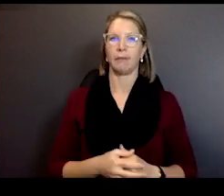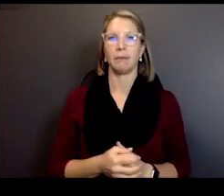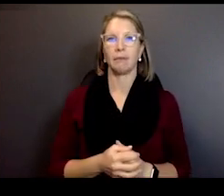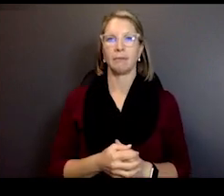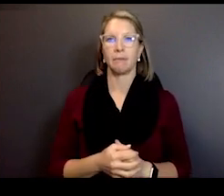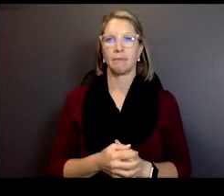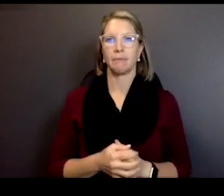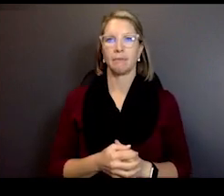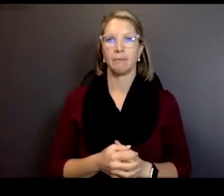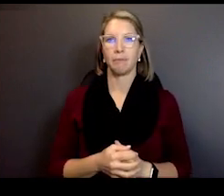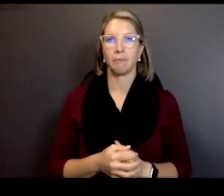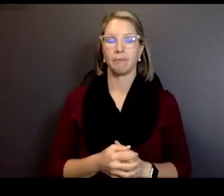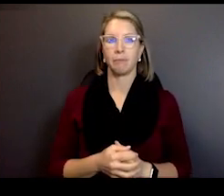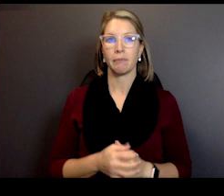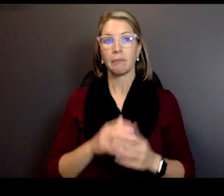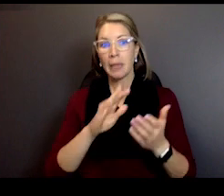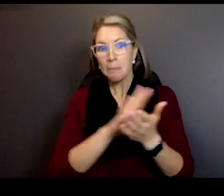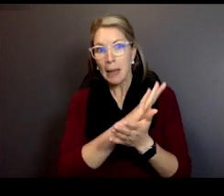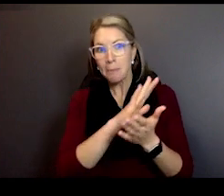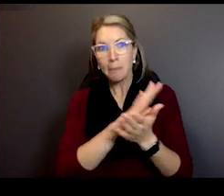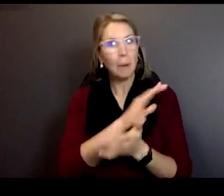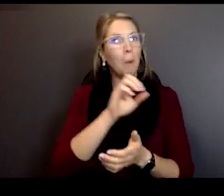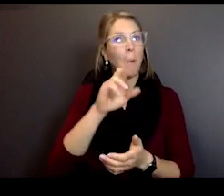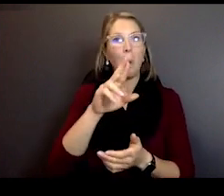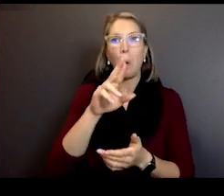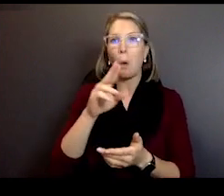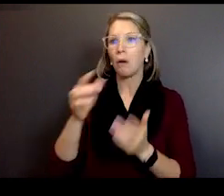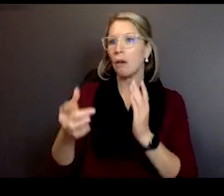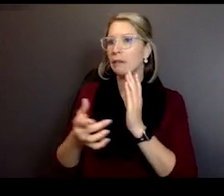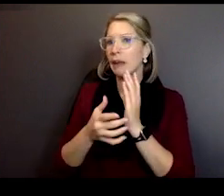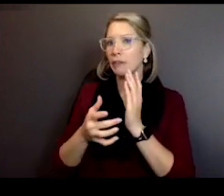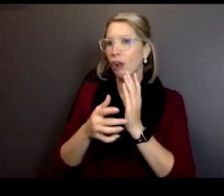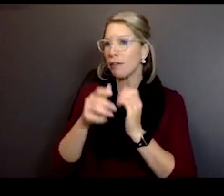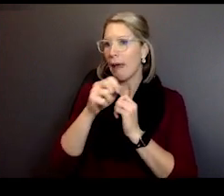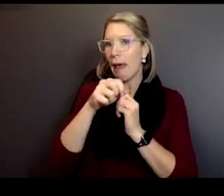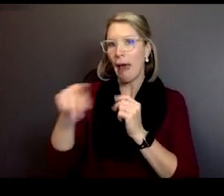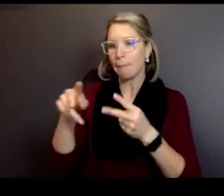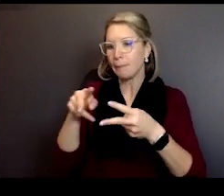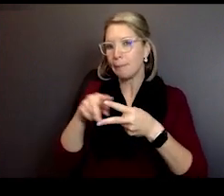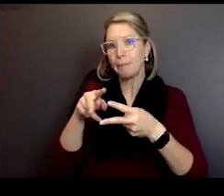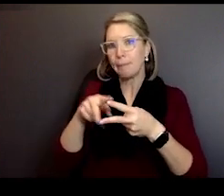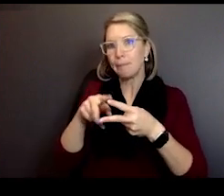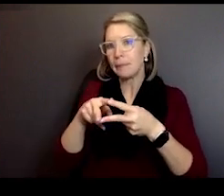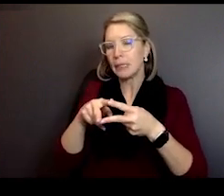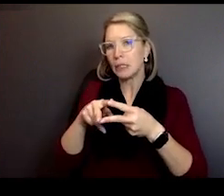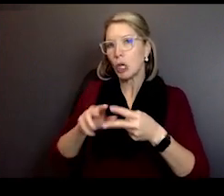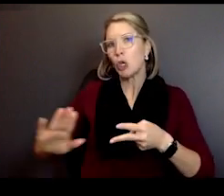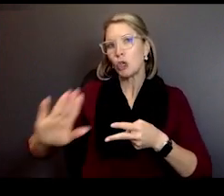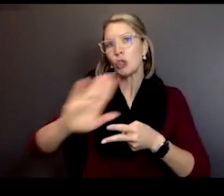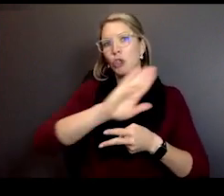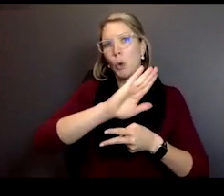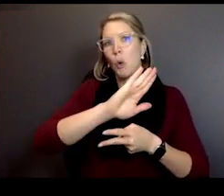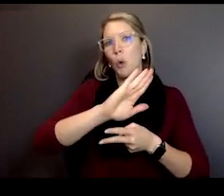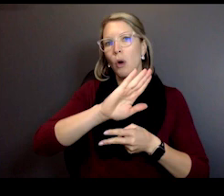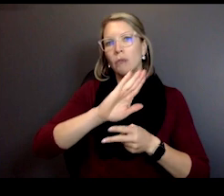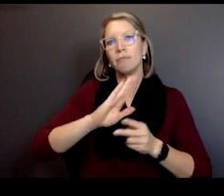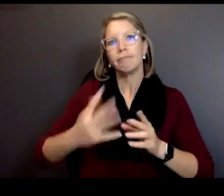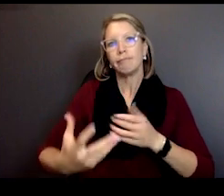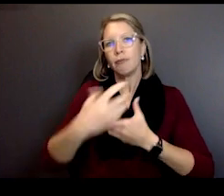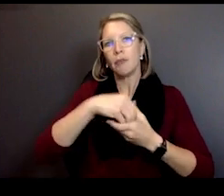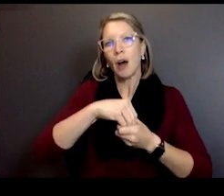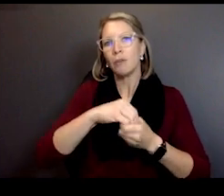Whether your patient is completing the paper form or using the app, your role is to provide information in Part B of